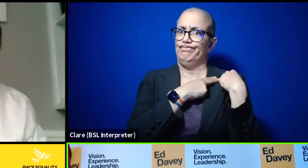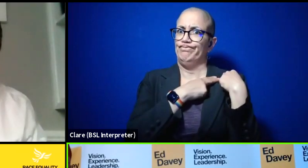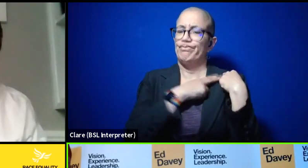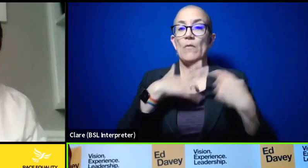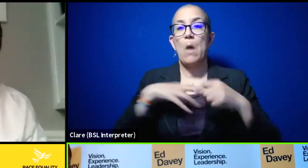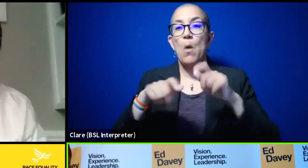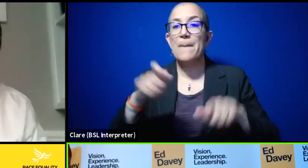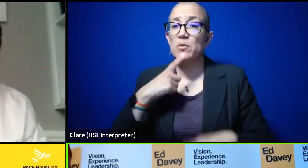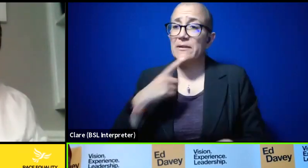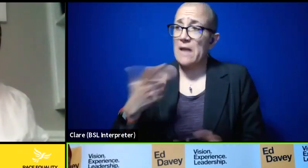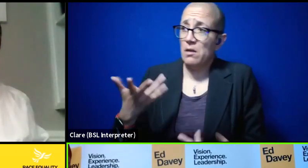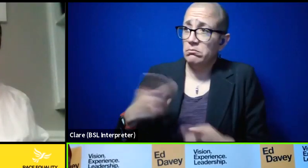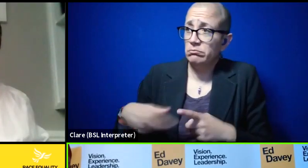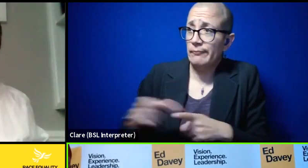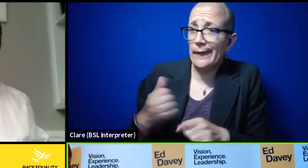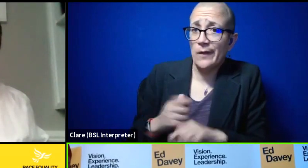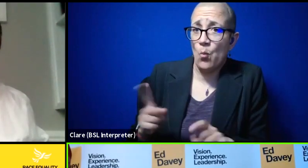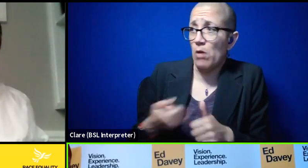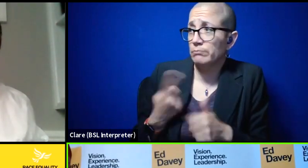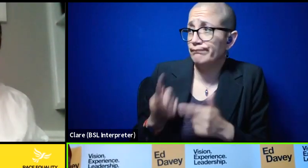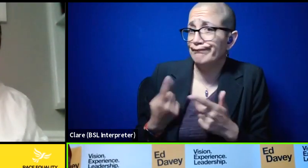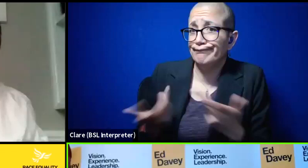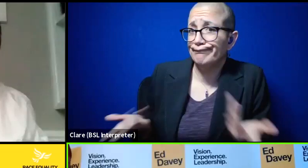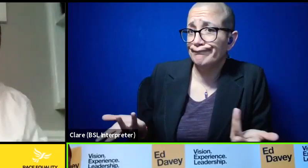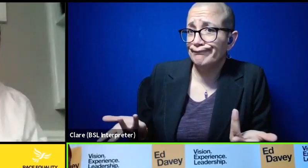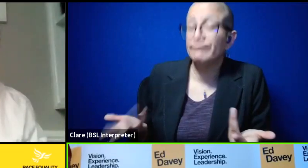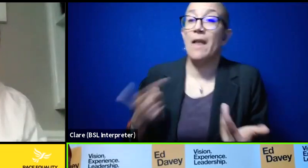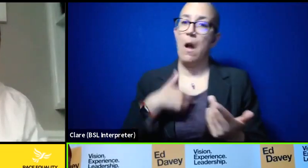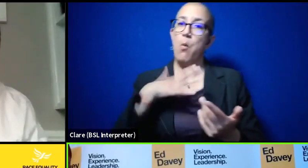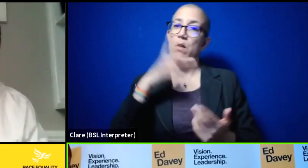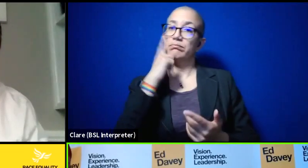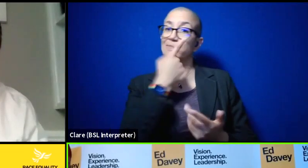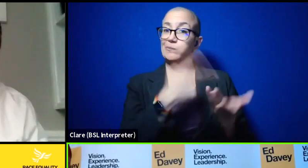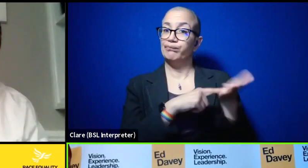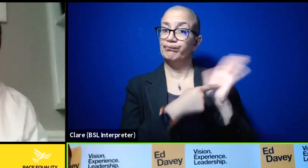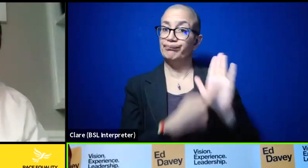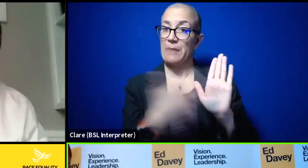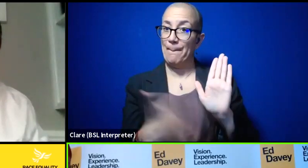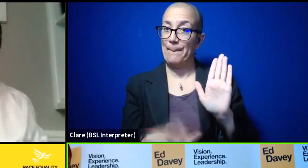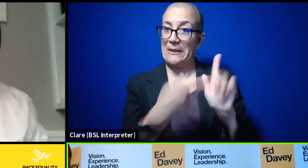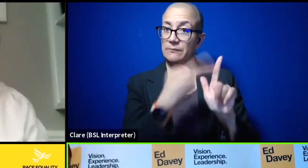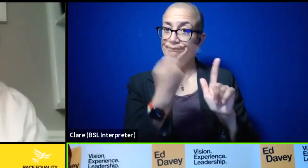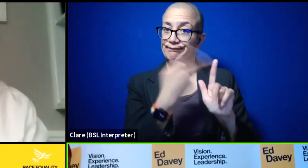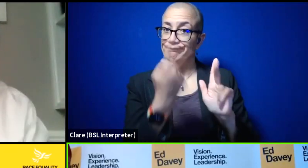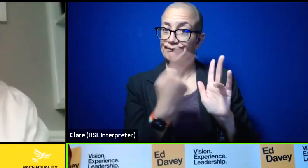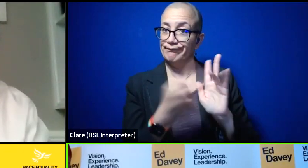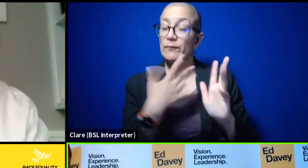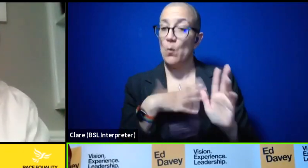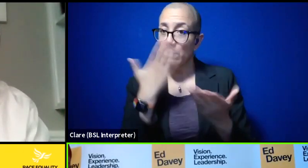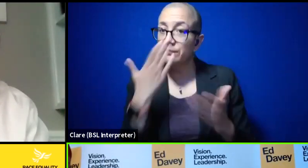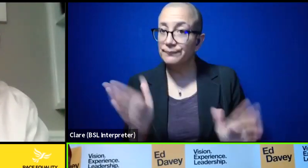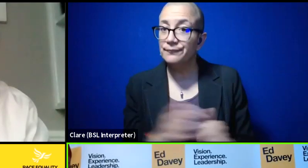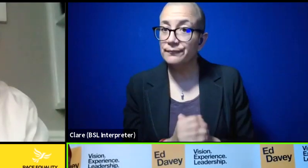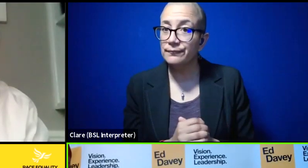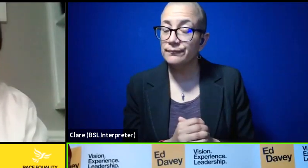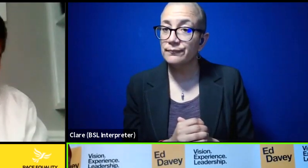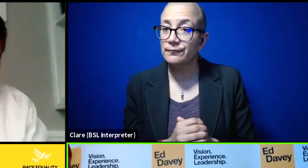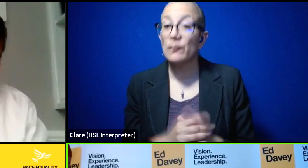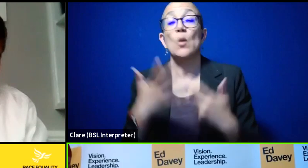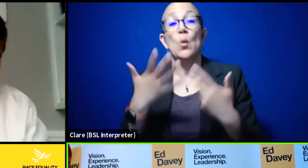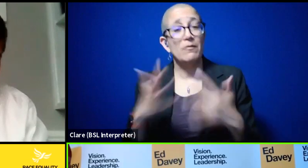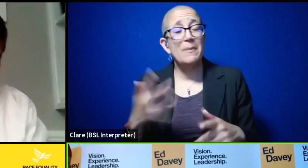Ed done in the first month? What's he done in the first year? You know, how's it going? Has there been any changes? Because we have talked about this for